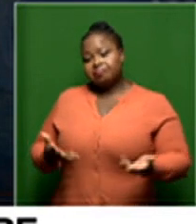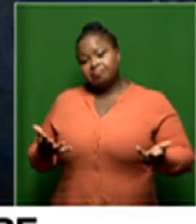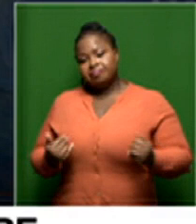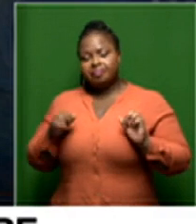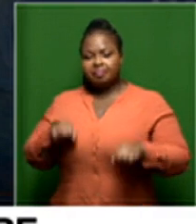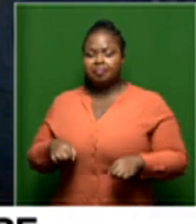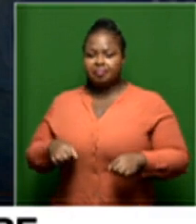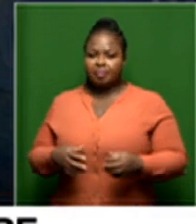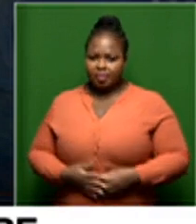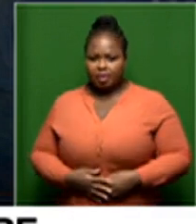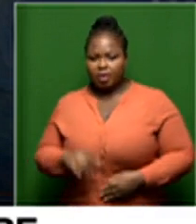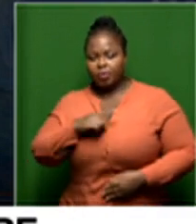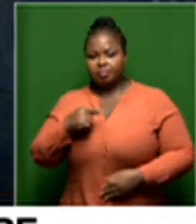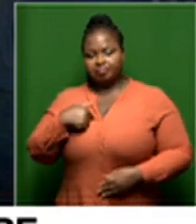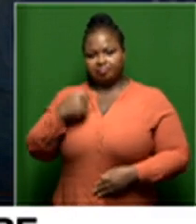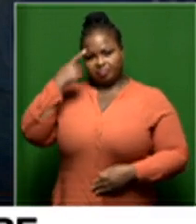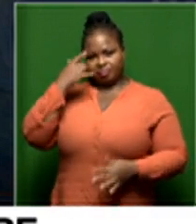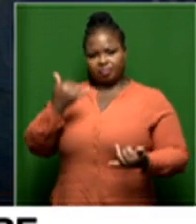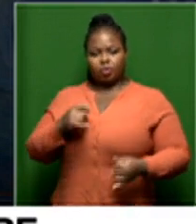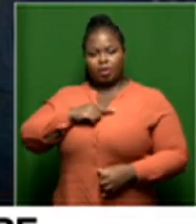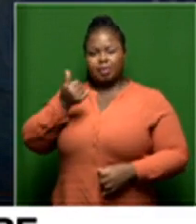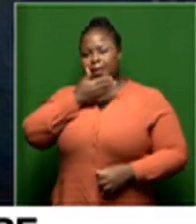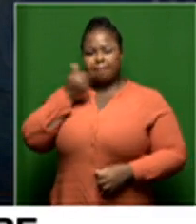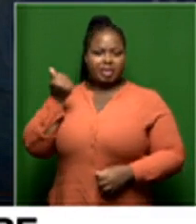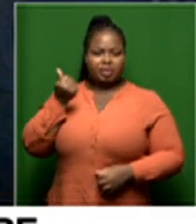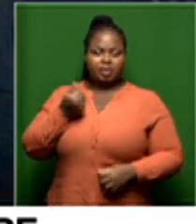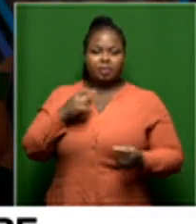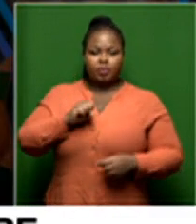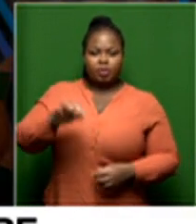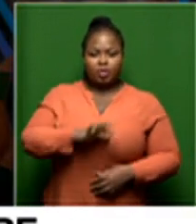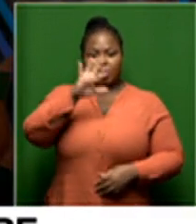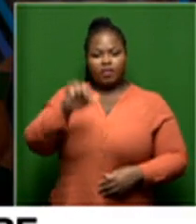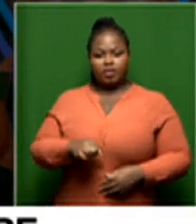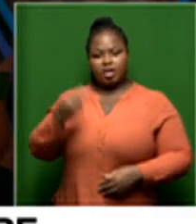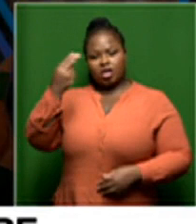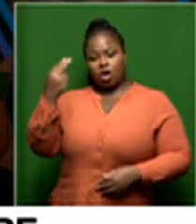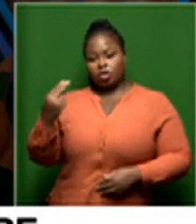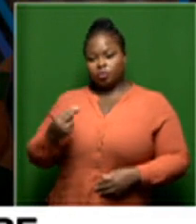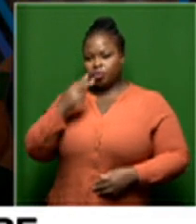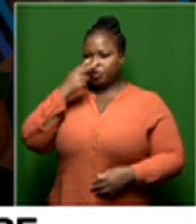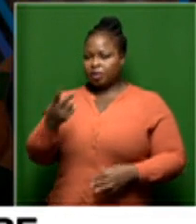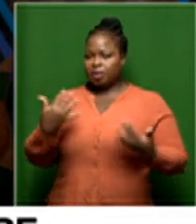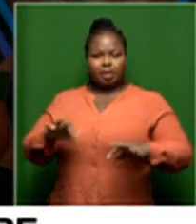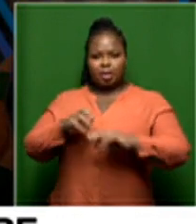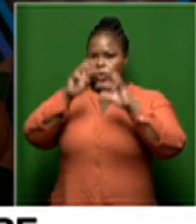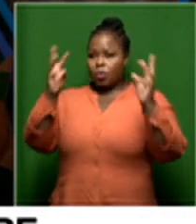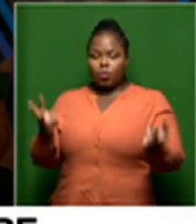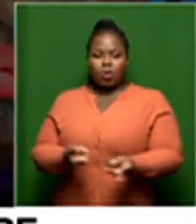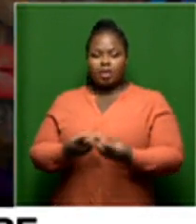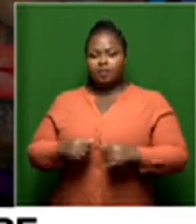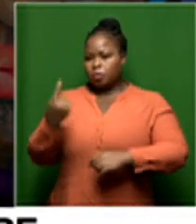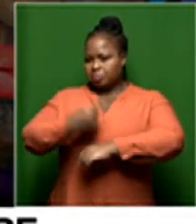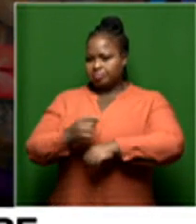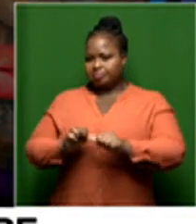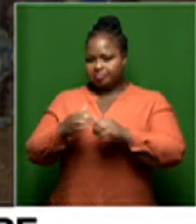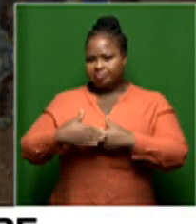Well, frankly, I mean, I would argue it's probably the best cross-section of South African art you'd be able to see anywhere in the world over the next few